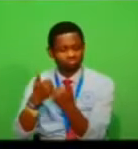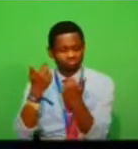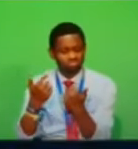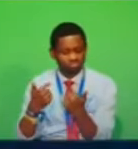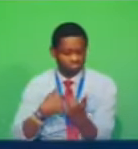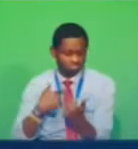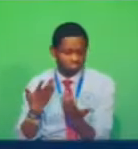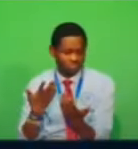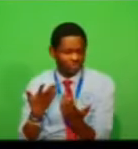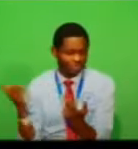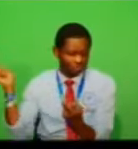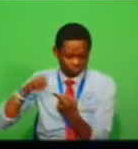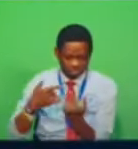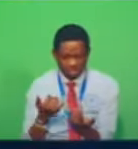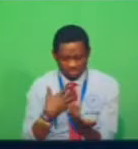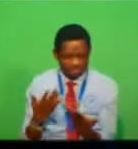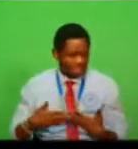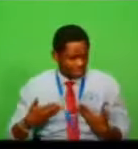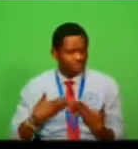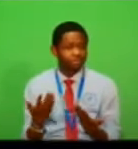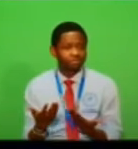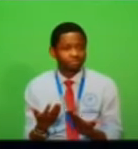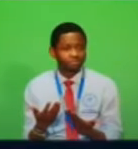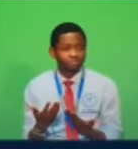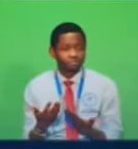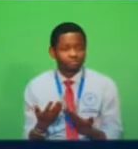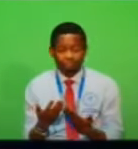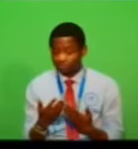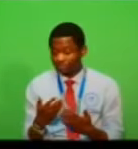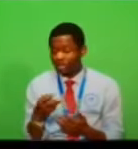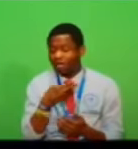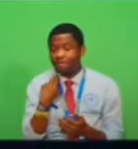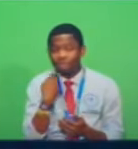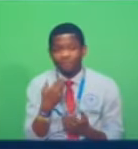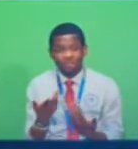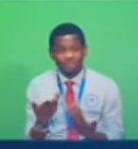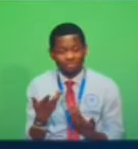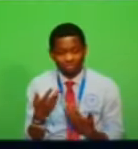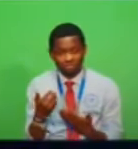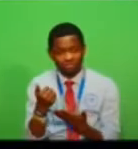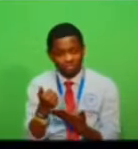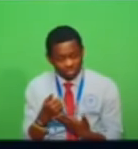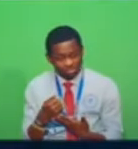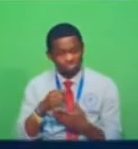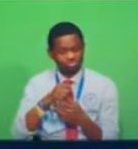the man of God who led me and trained me and prepared me for that is an apostle of the church now in the